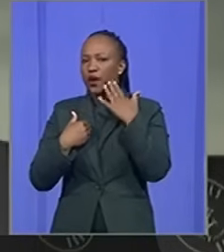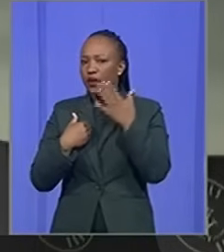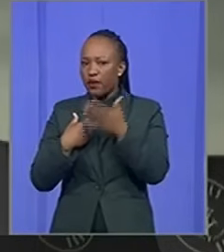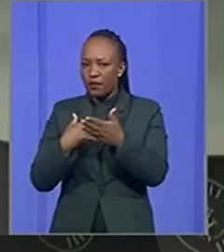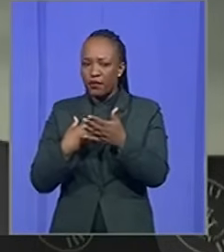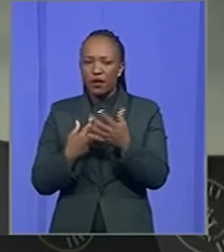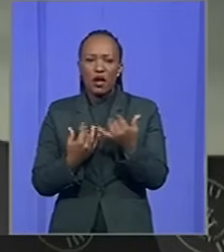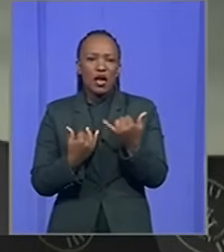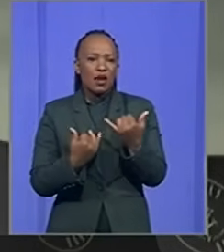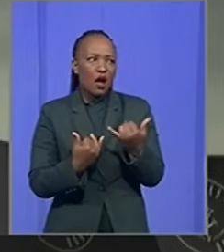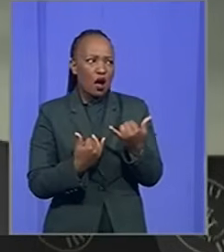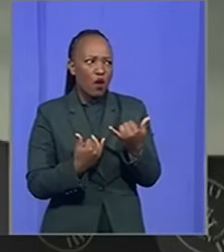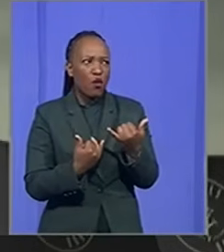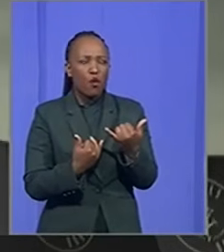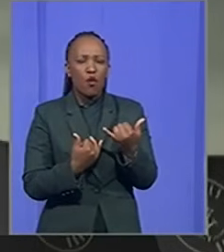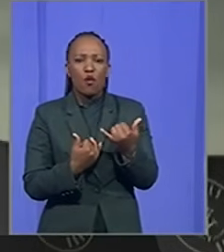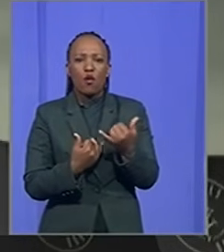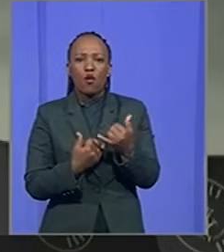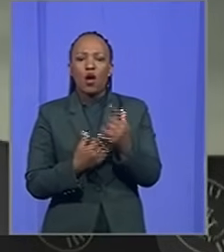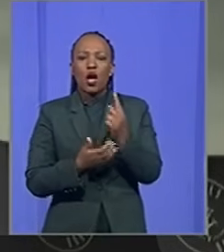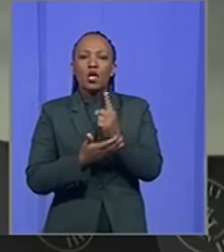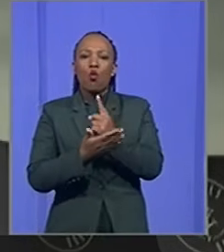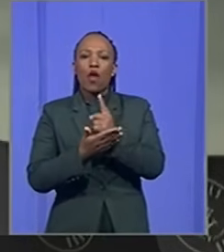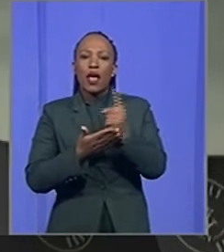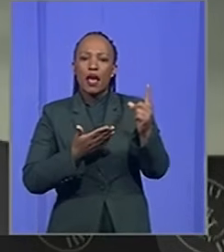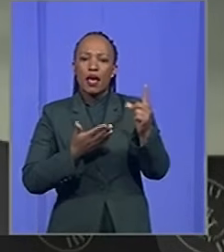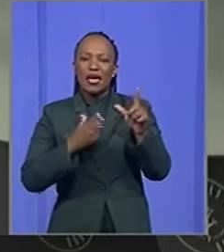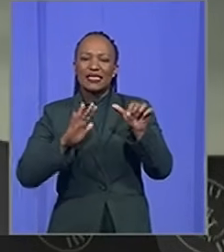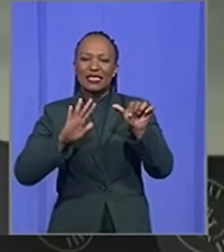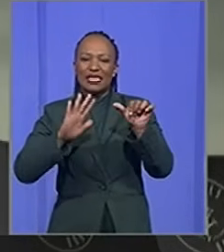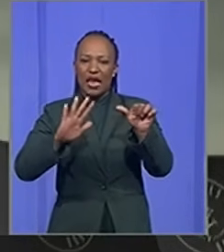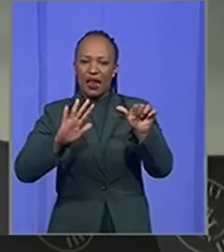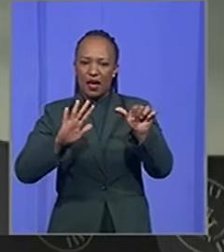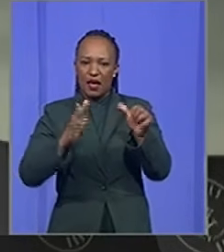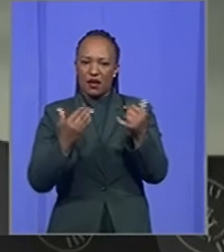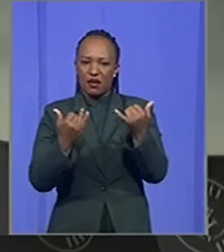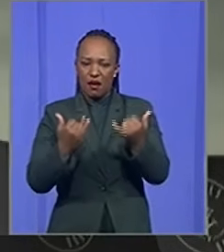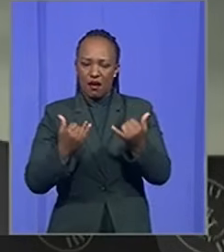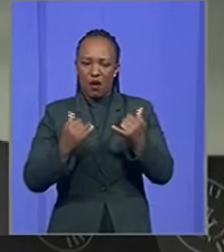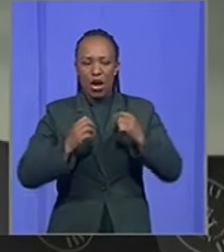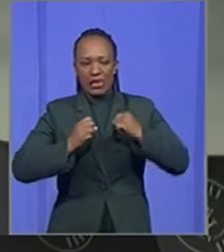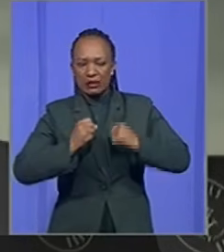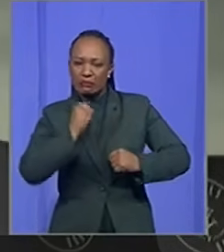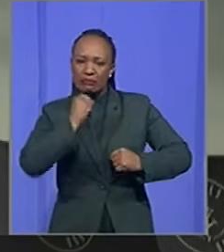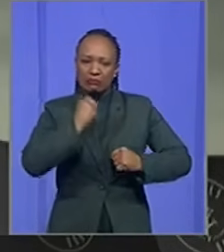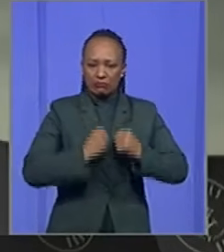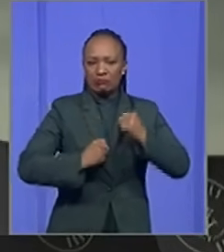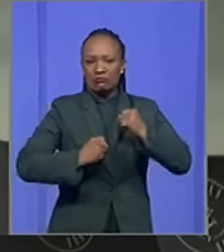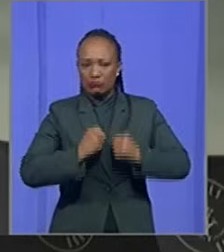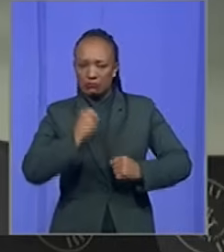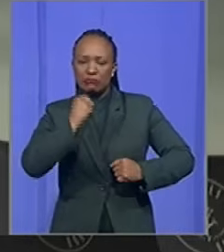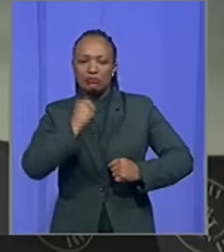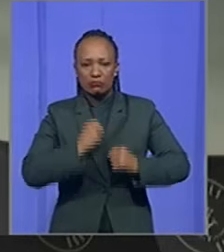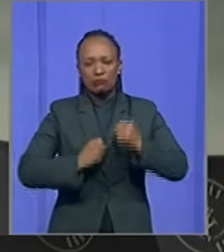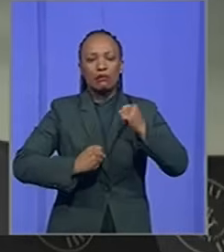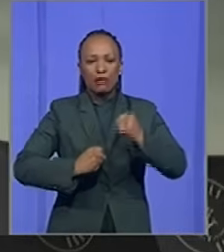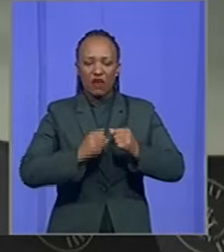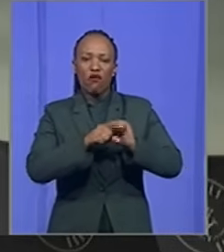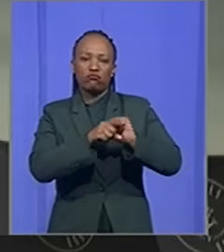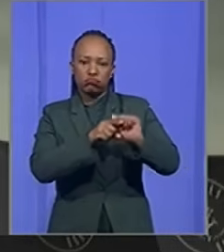Ke na le kgwedi ke beke tse tshelela. Ntse ke itukisetsa lone.